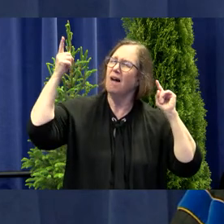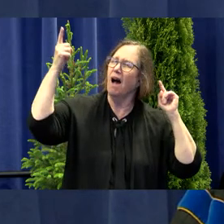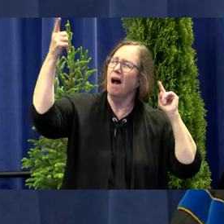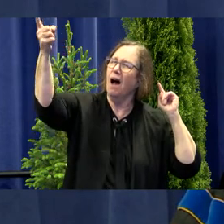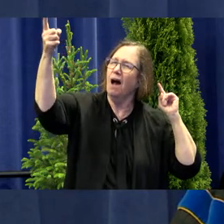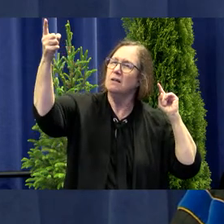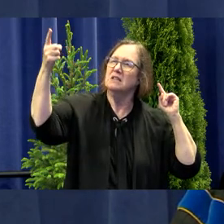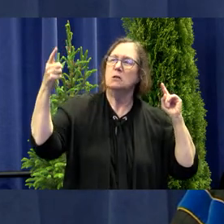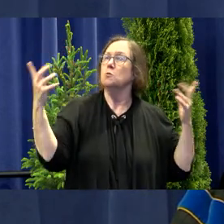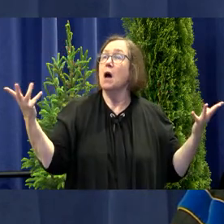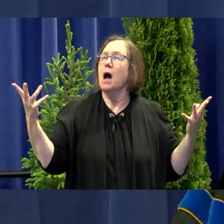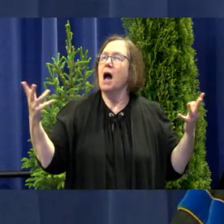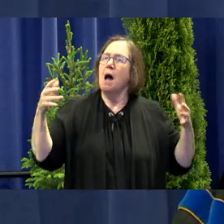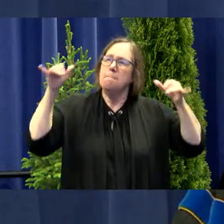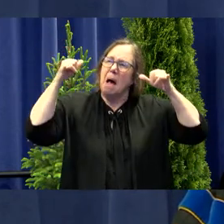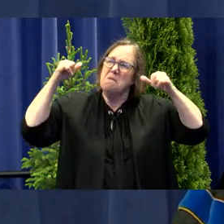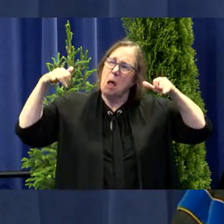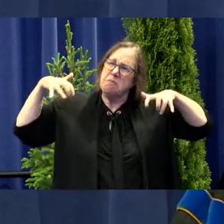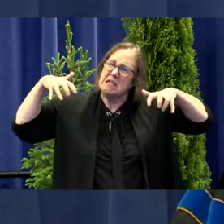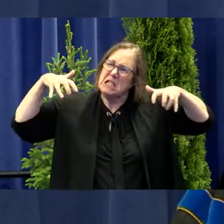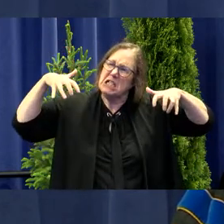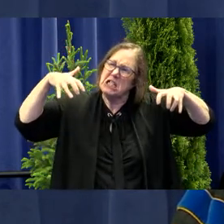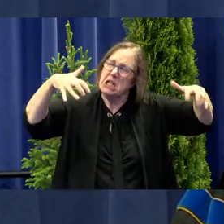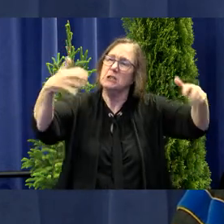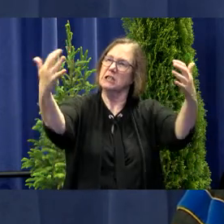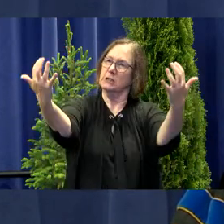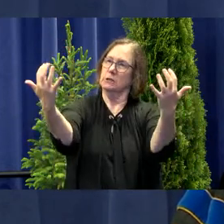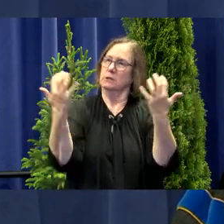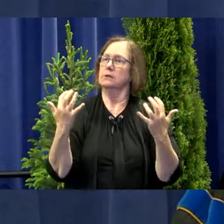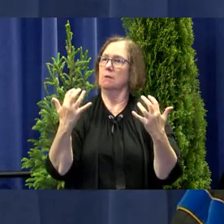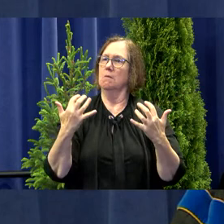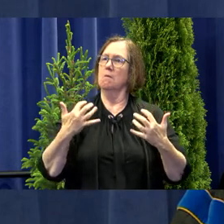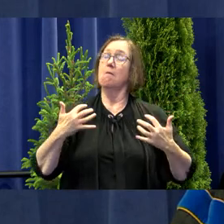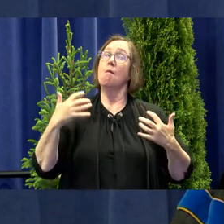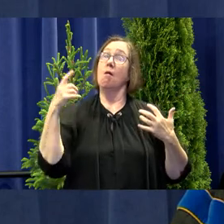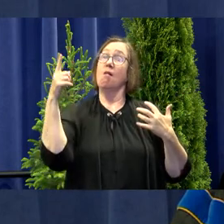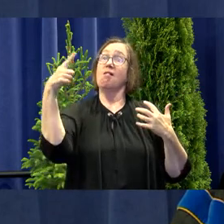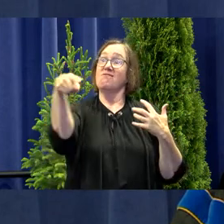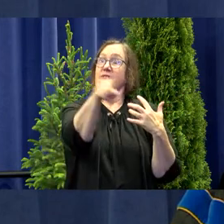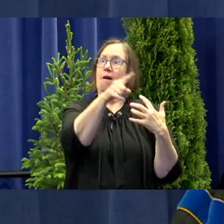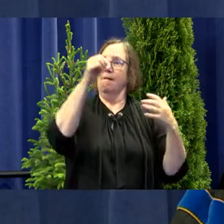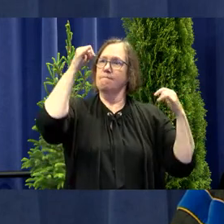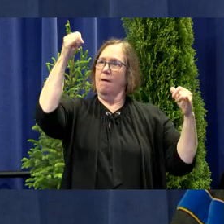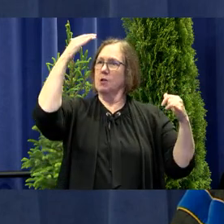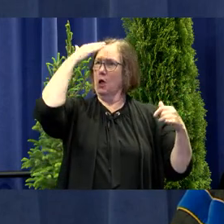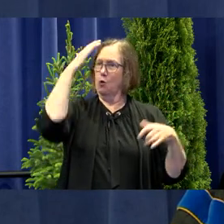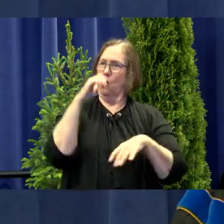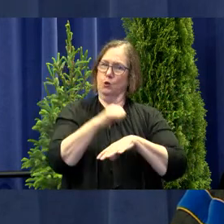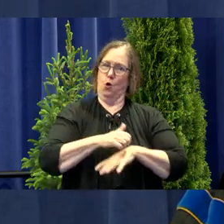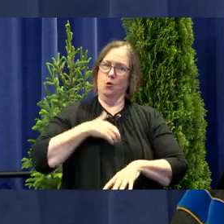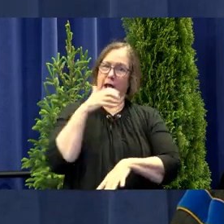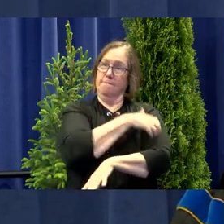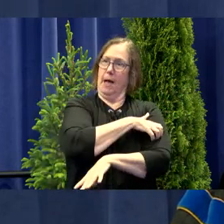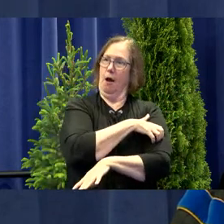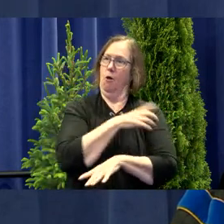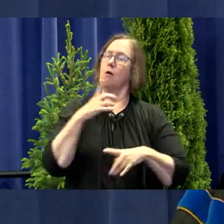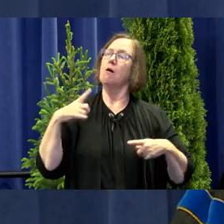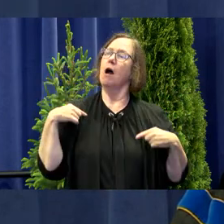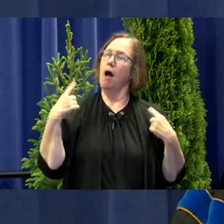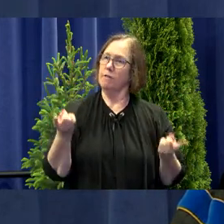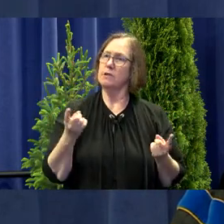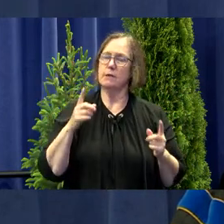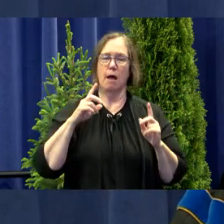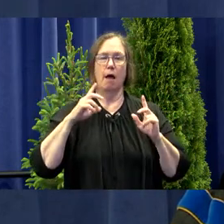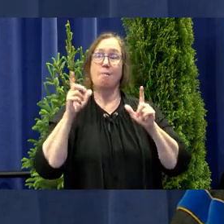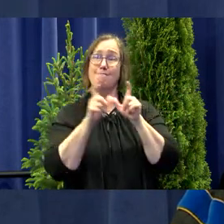the tramp of a great herd of buffalo. They knew that the stone was powerful, and since that time, the people have taken care of it and have